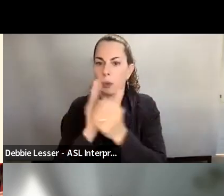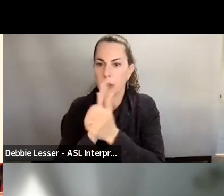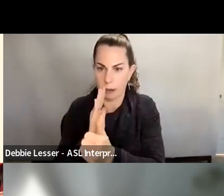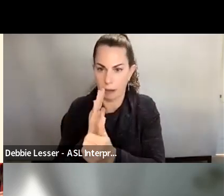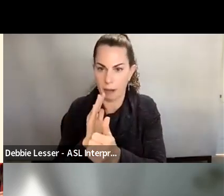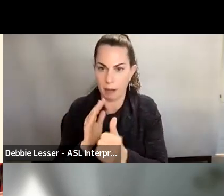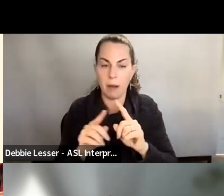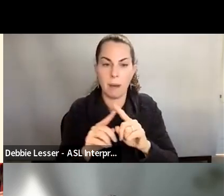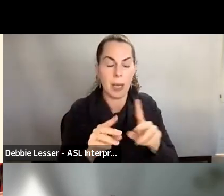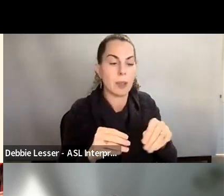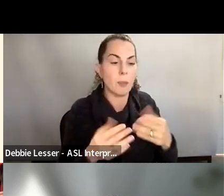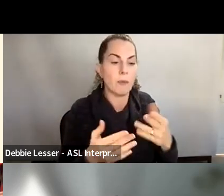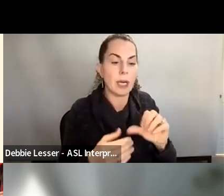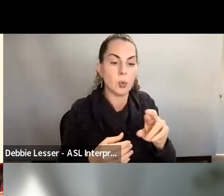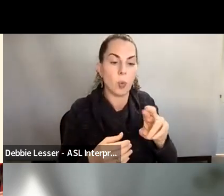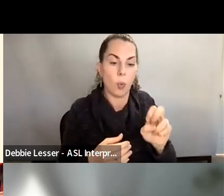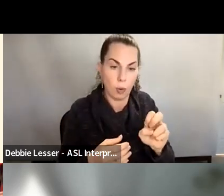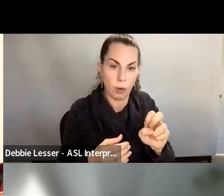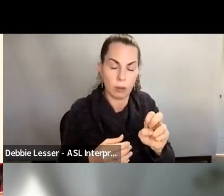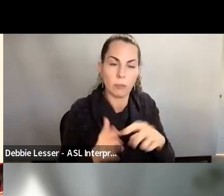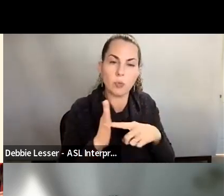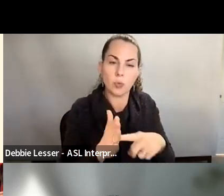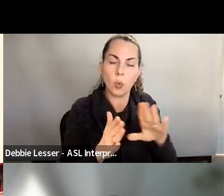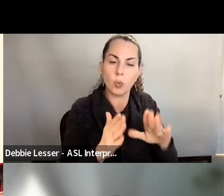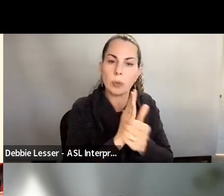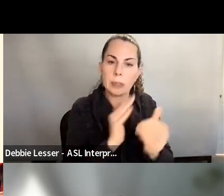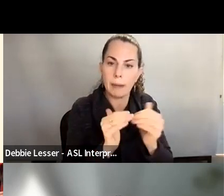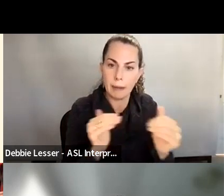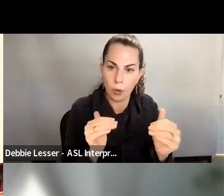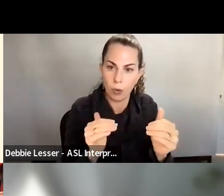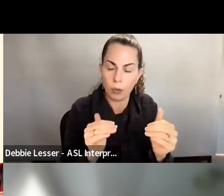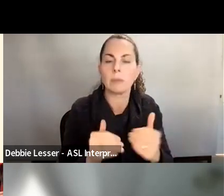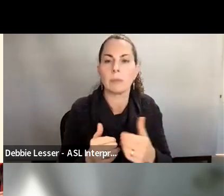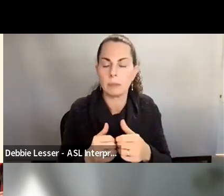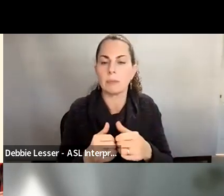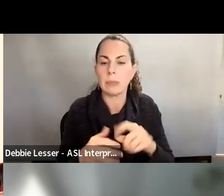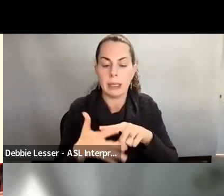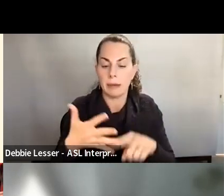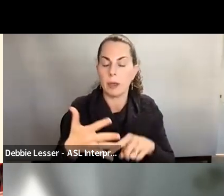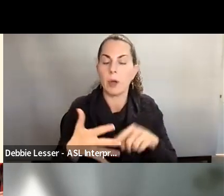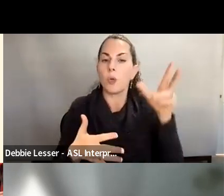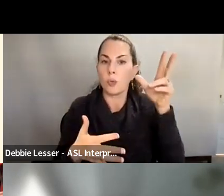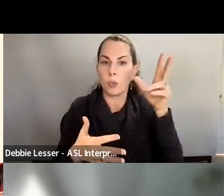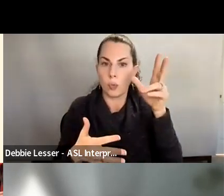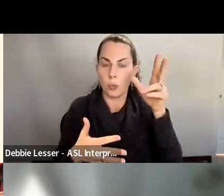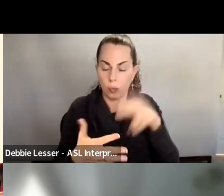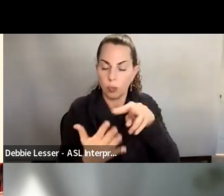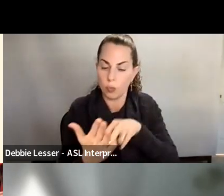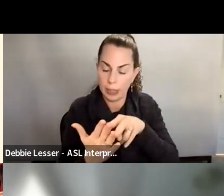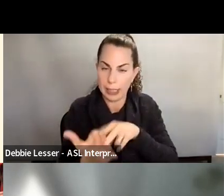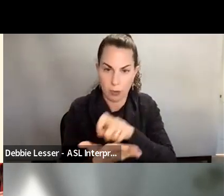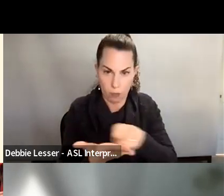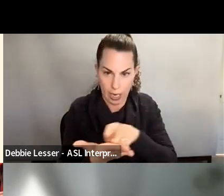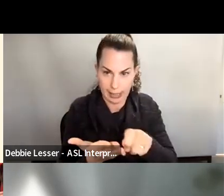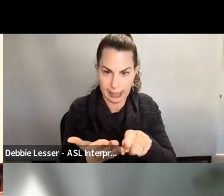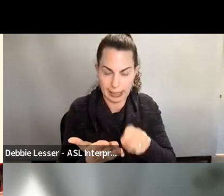scores at skill levels, but the skills are specifically reading, listening, speaking, and writing abilities. And you get feedback on all of those, and you